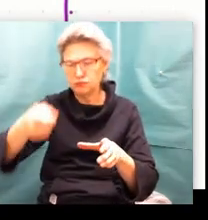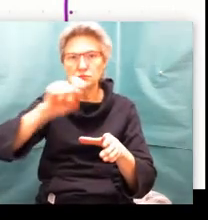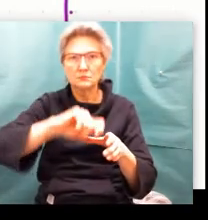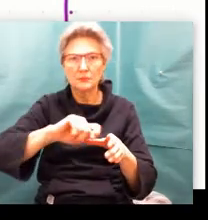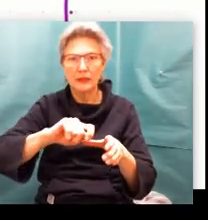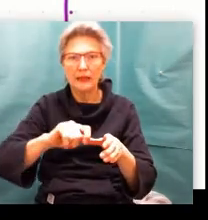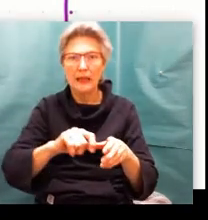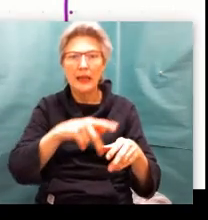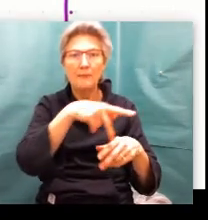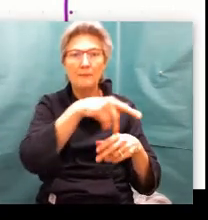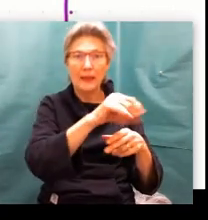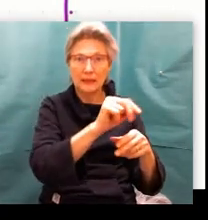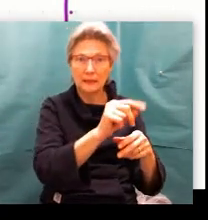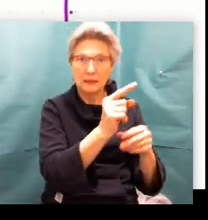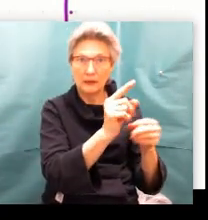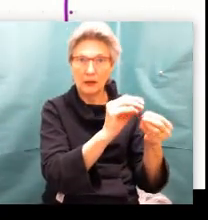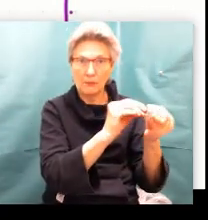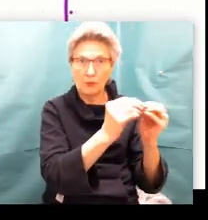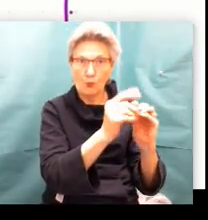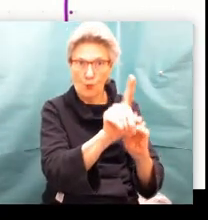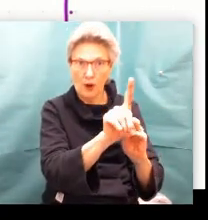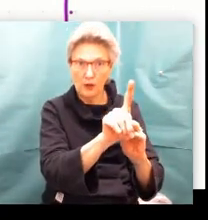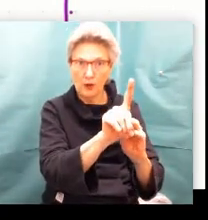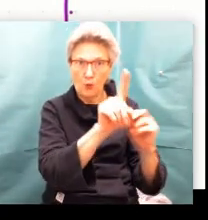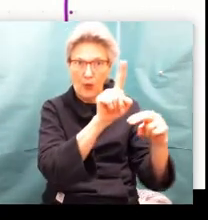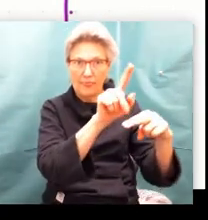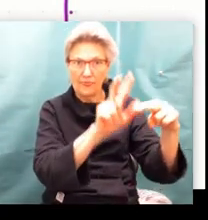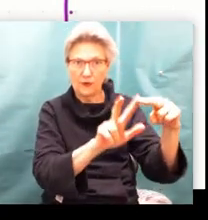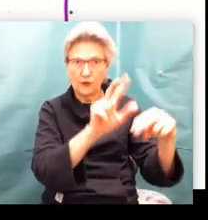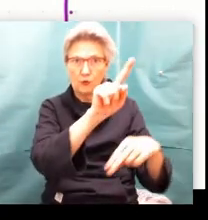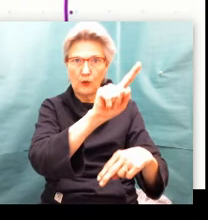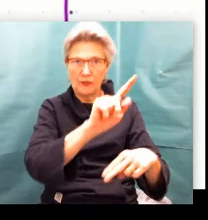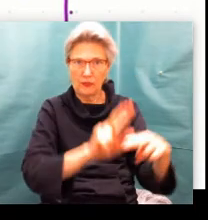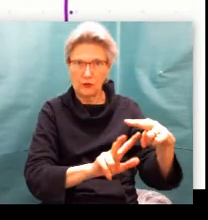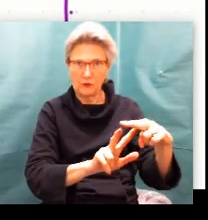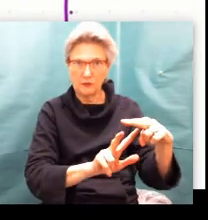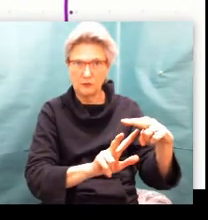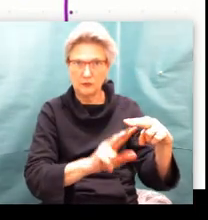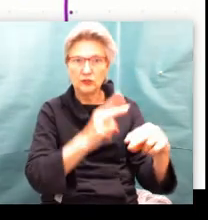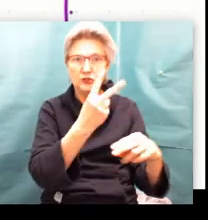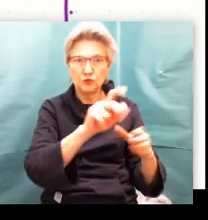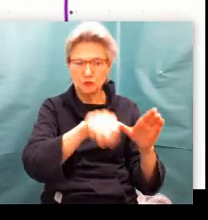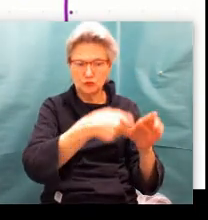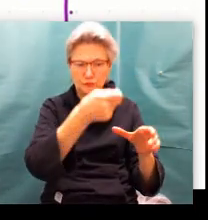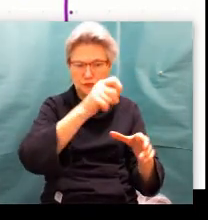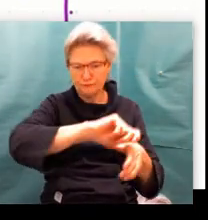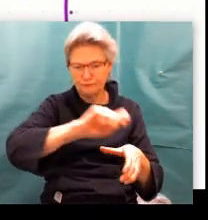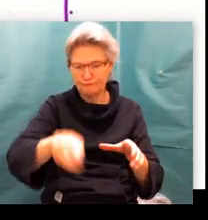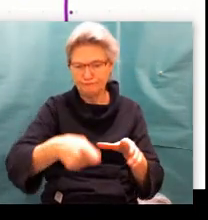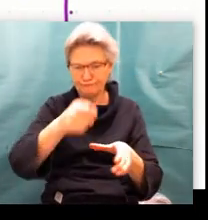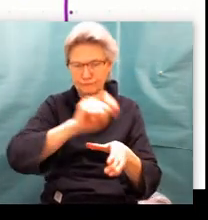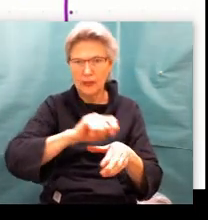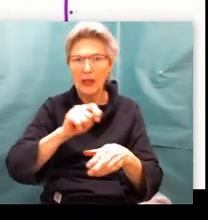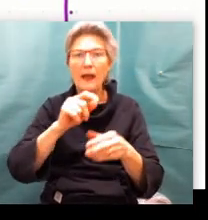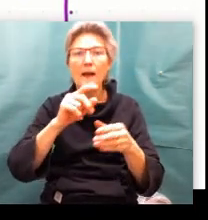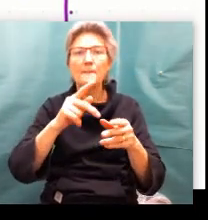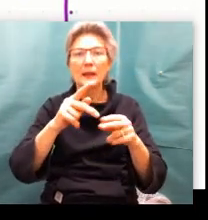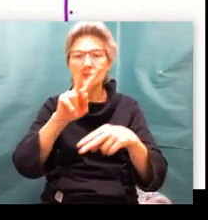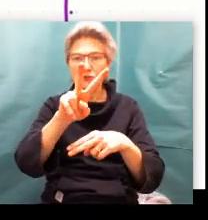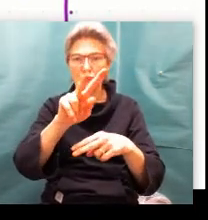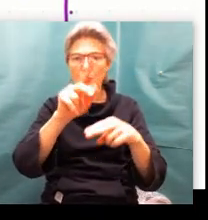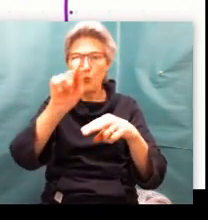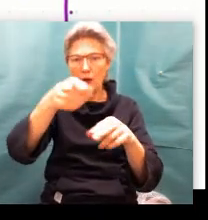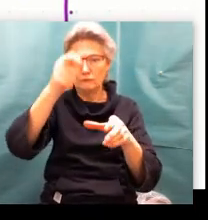in pan 1, this is 1/3 and another third. So that's 2 scoops. In pan 2, 1/3, another